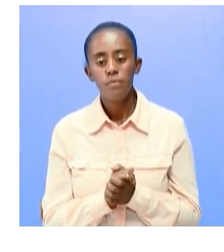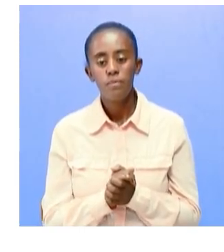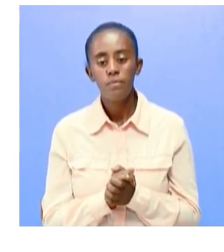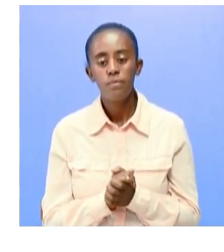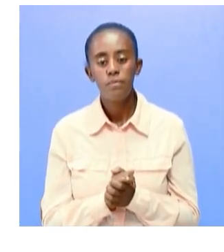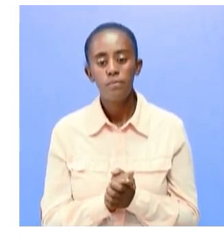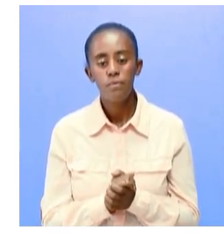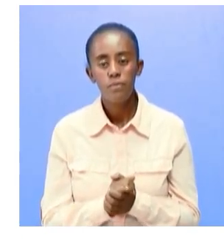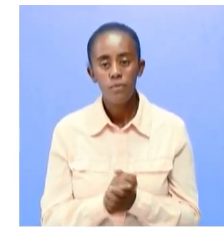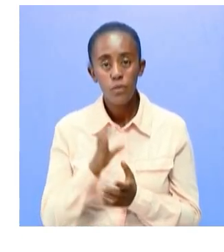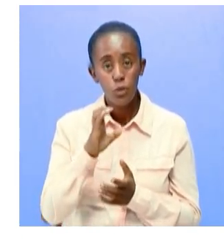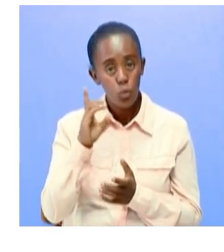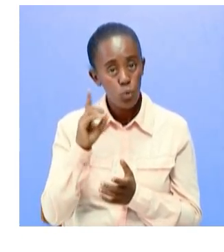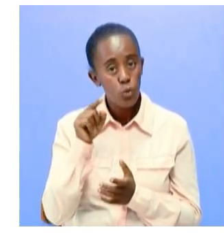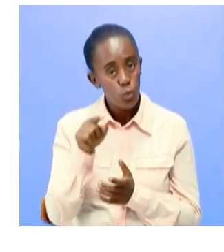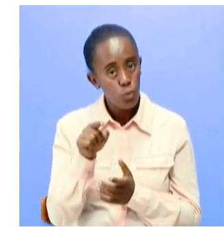could you